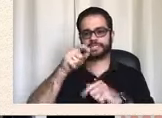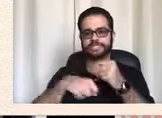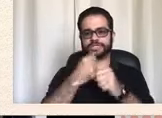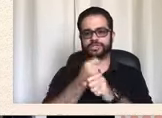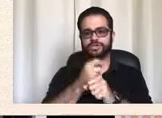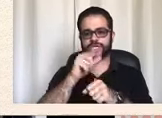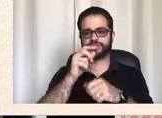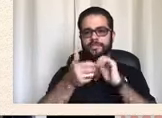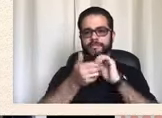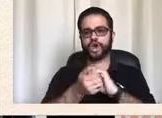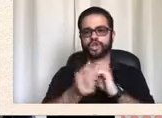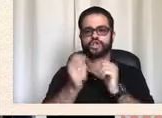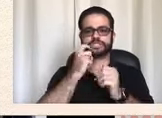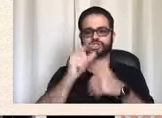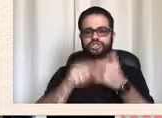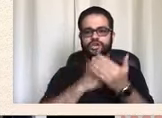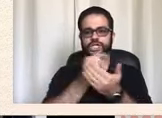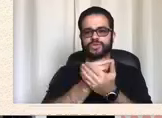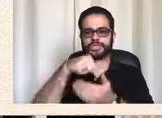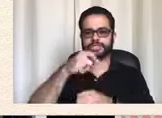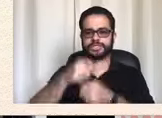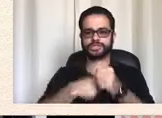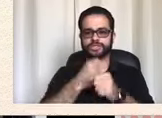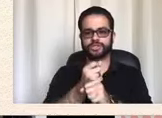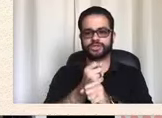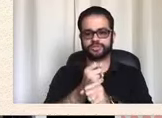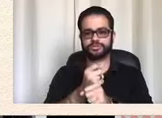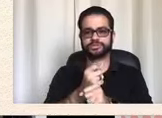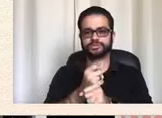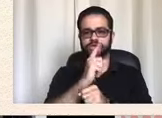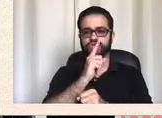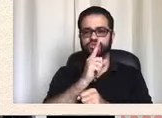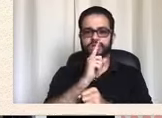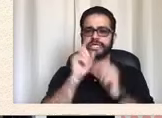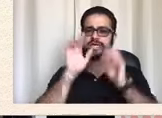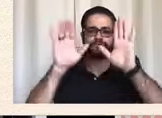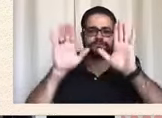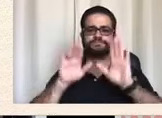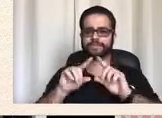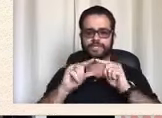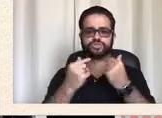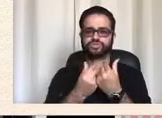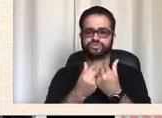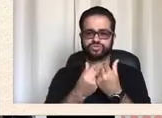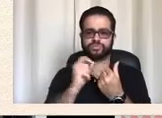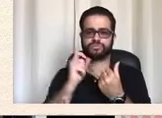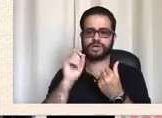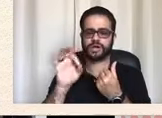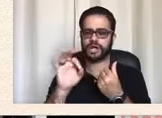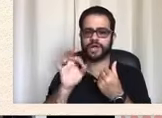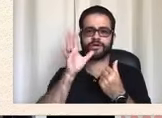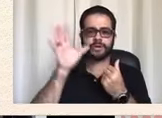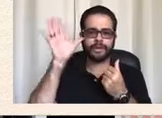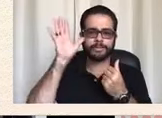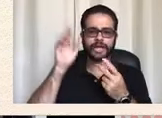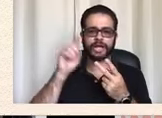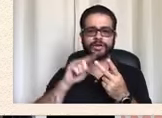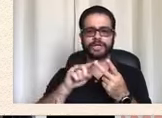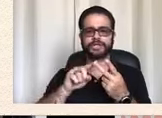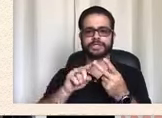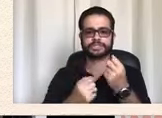this past year, and truly a fabulous group of parents, of